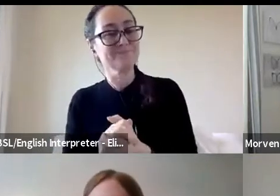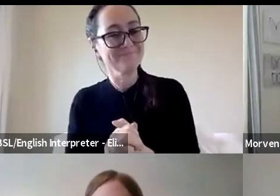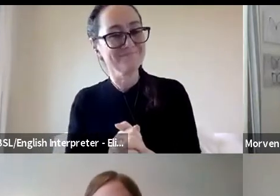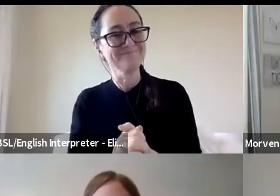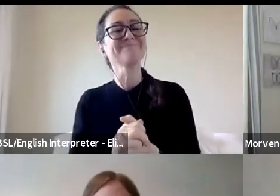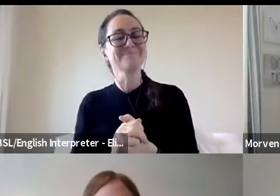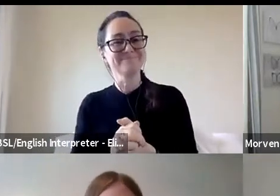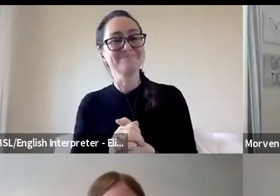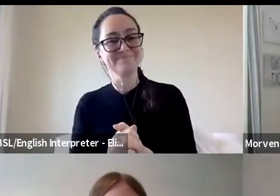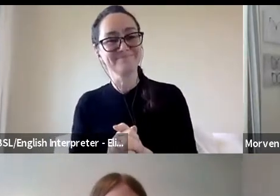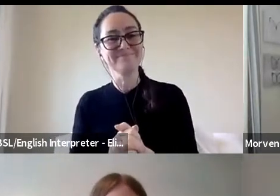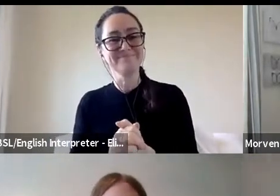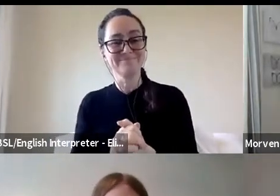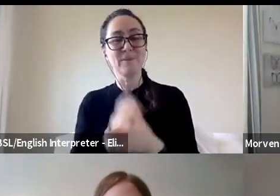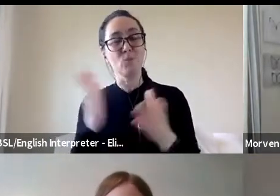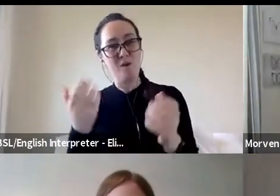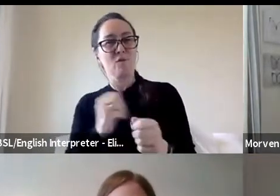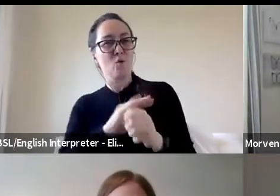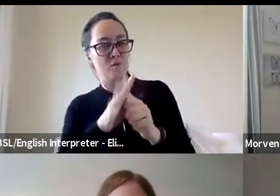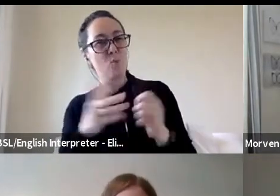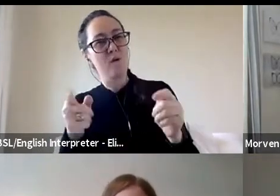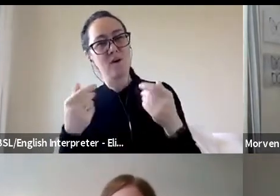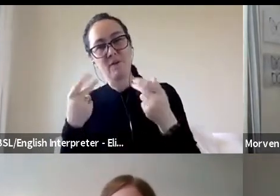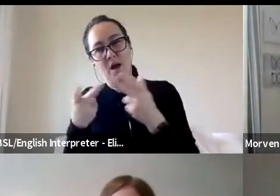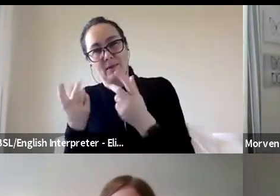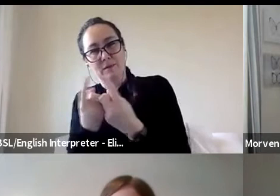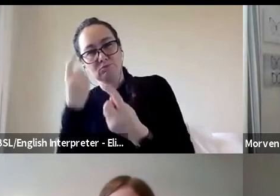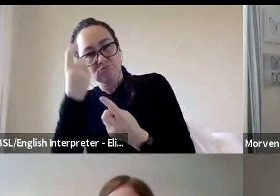the Pennie. COVID issue, but there's the wider context as well.